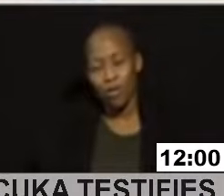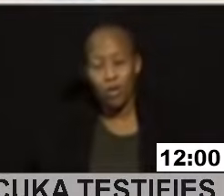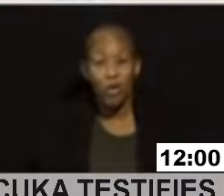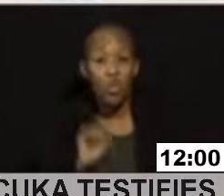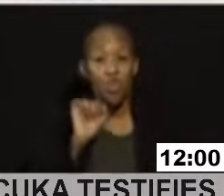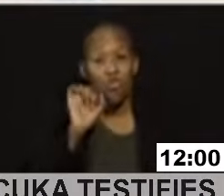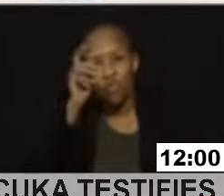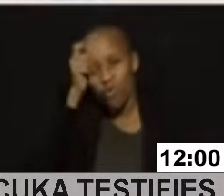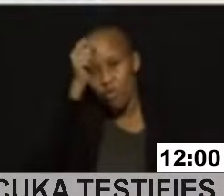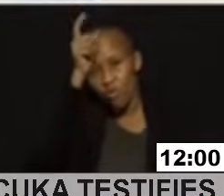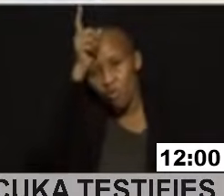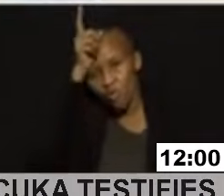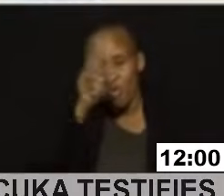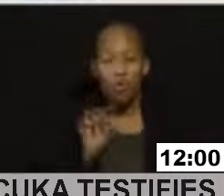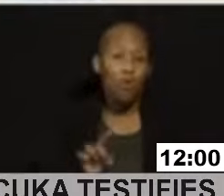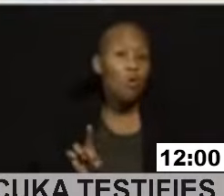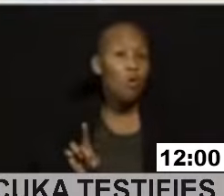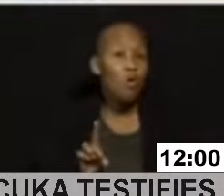of